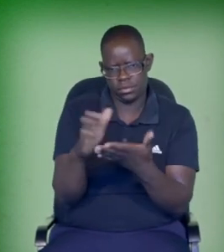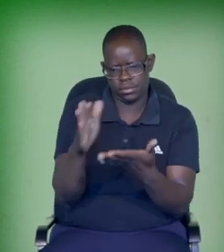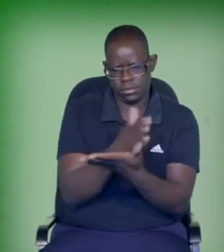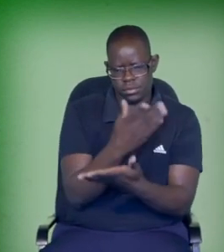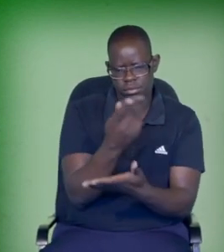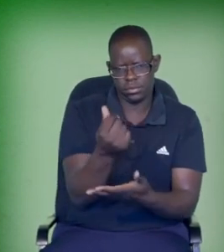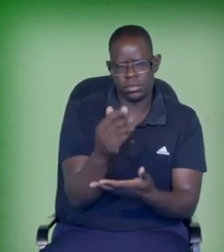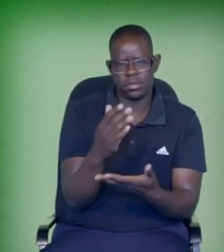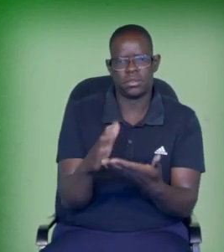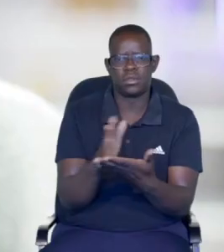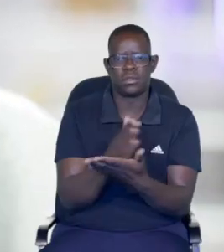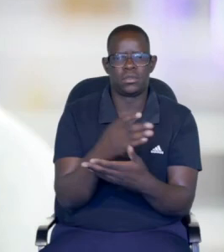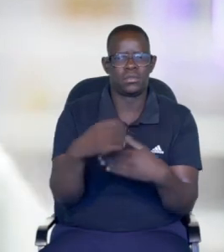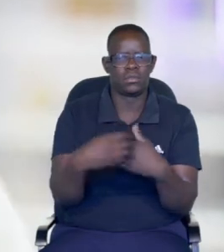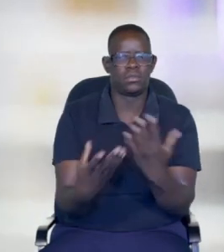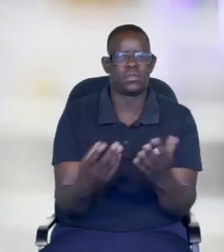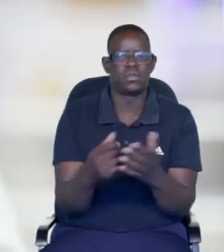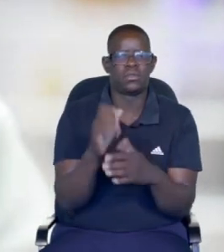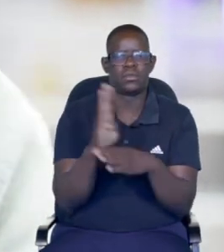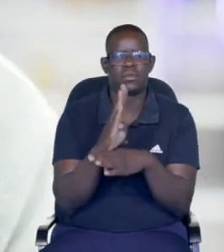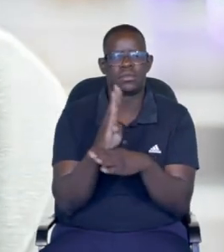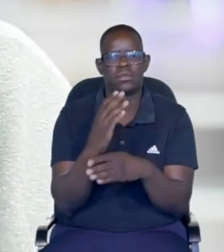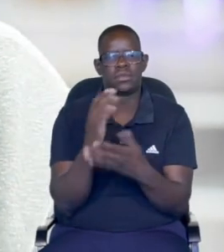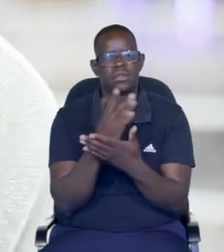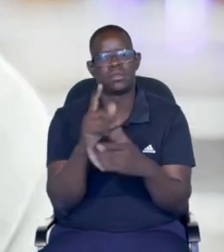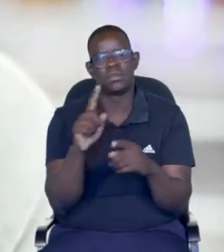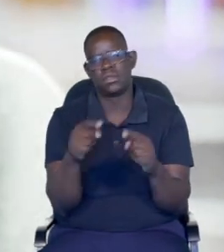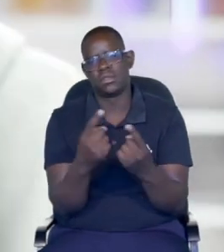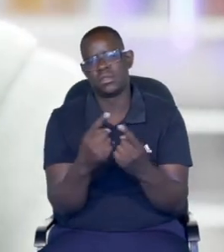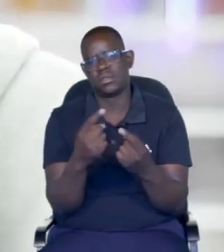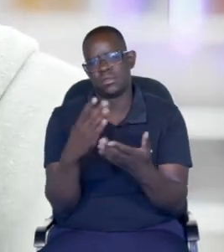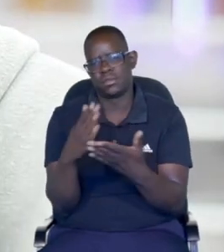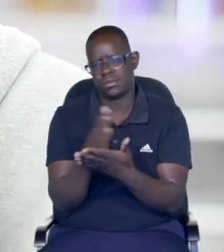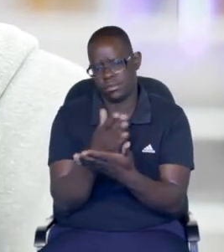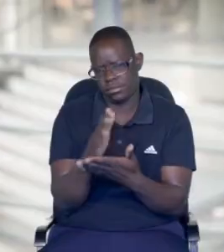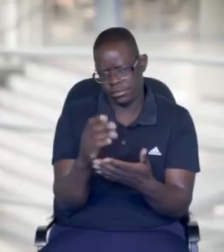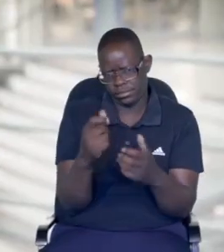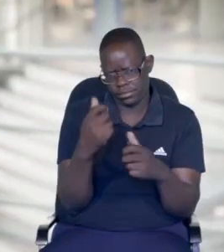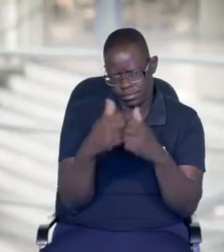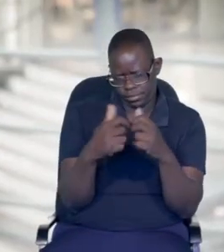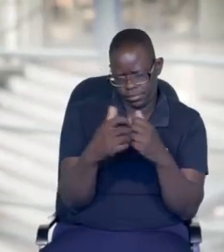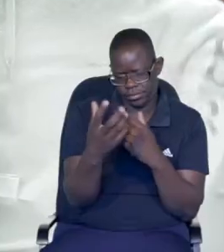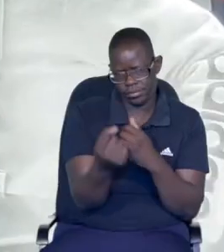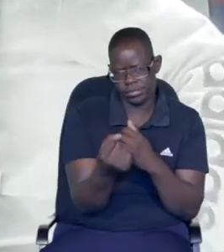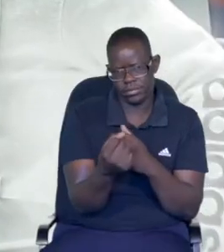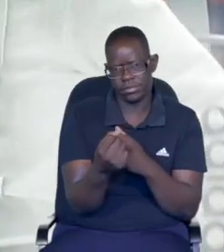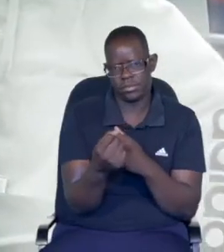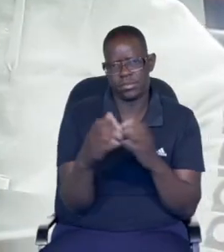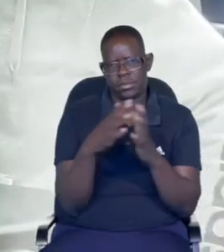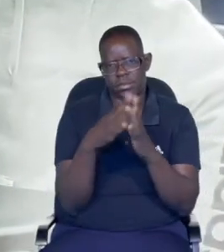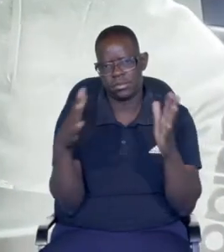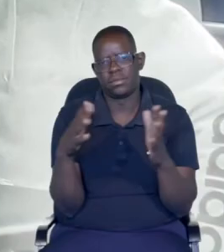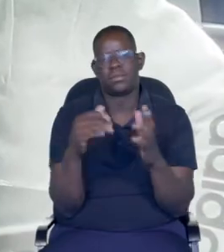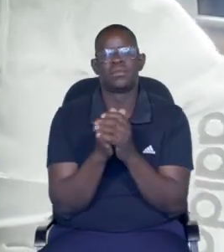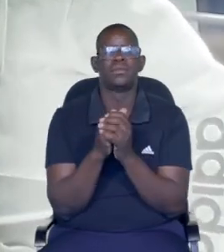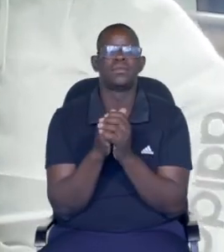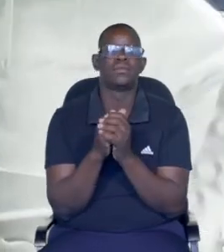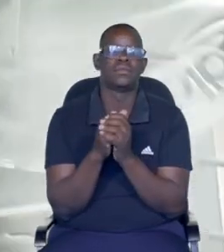or losses. At least there will be somebody to share the problems with. Yes, and more than